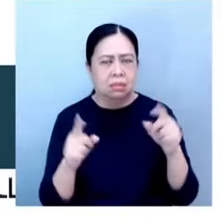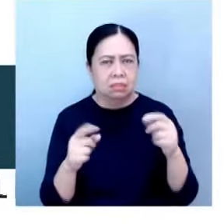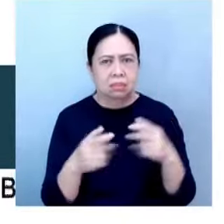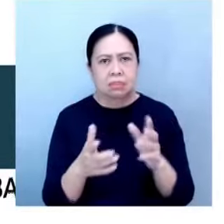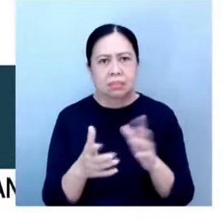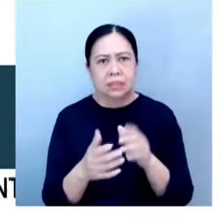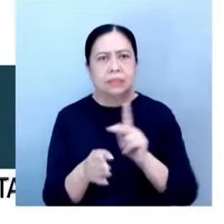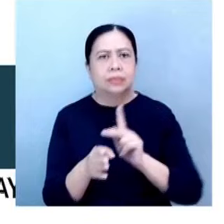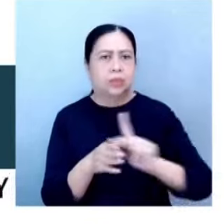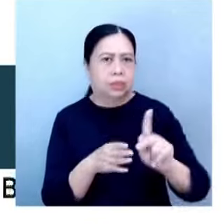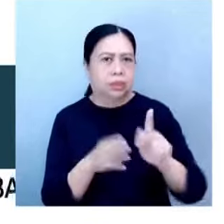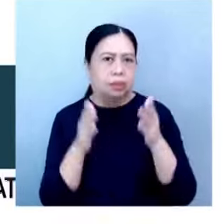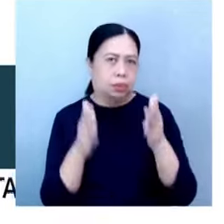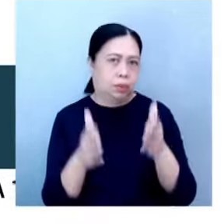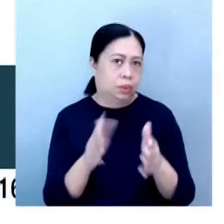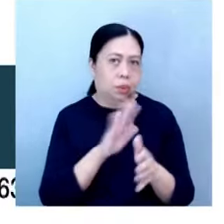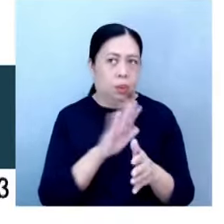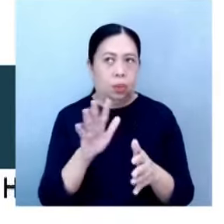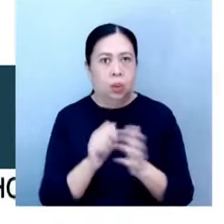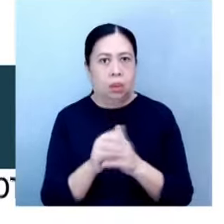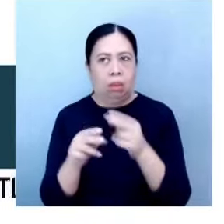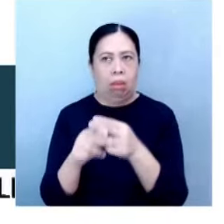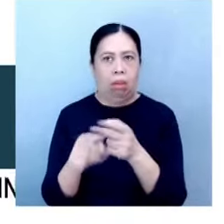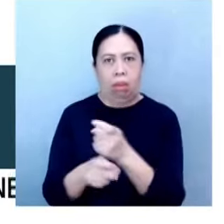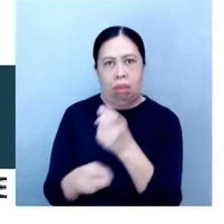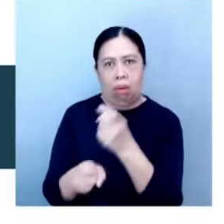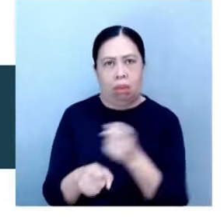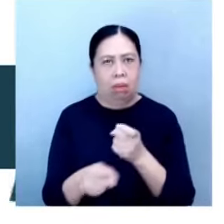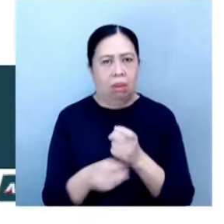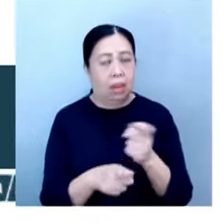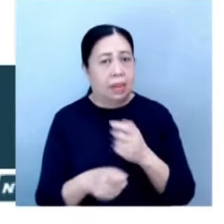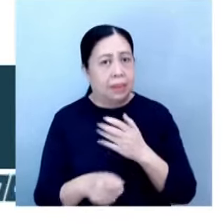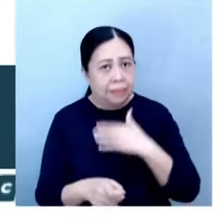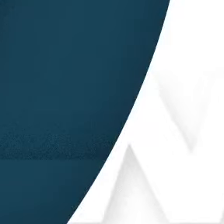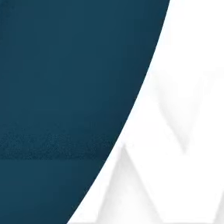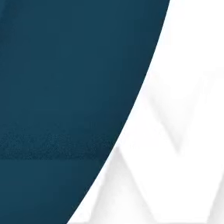should be done in a professional manner. No? Wag yung name calling. That's just my appeal. No?